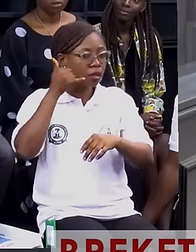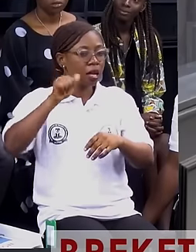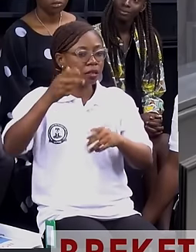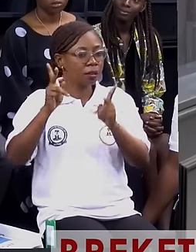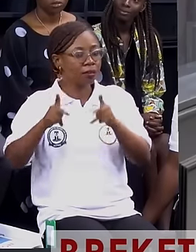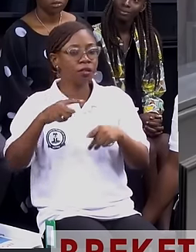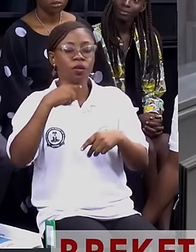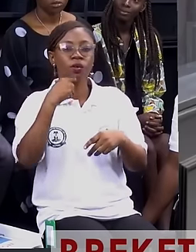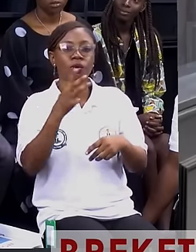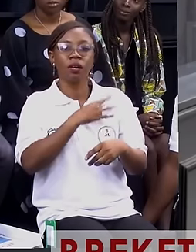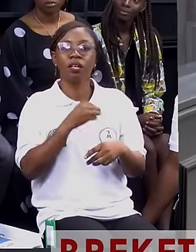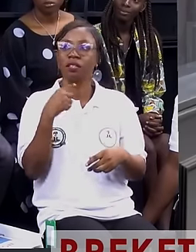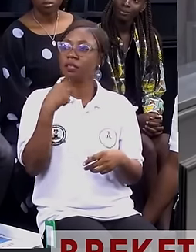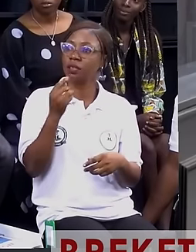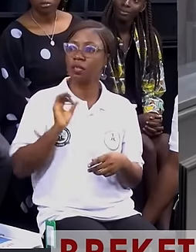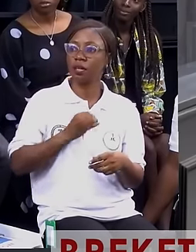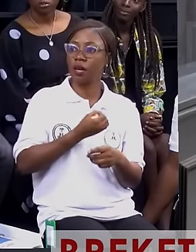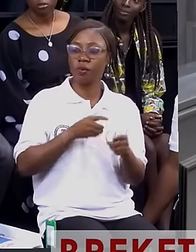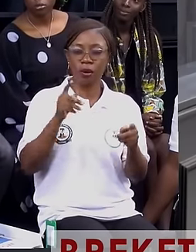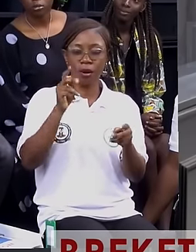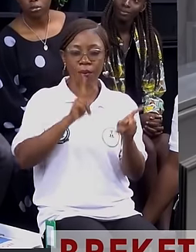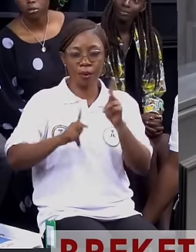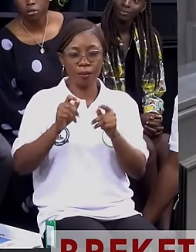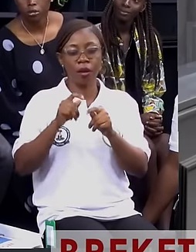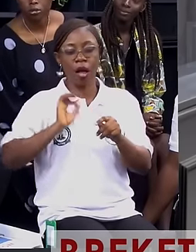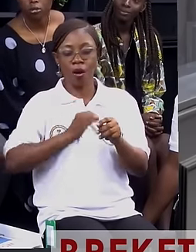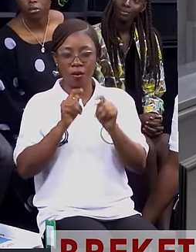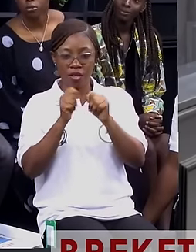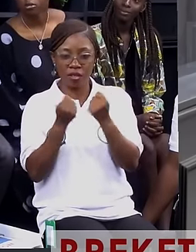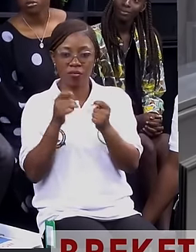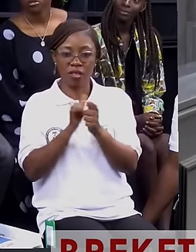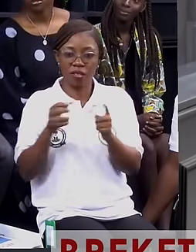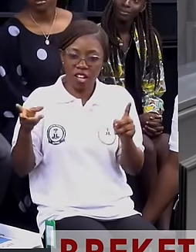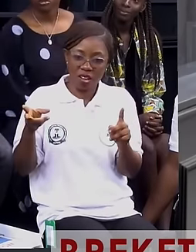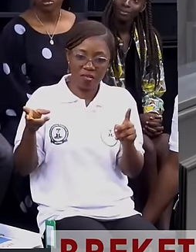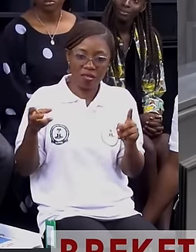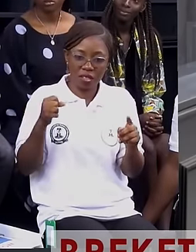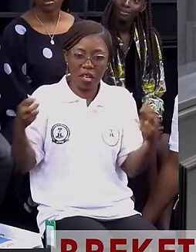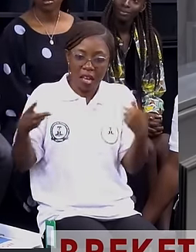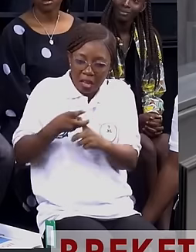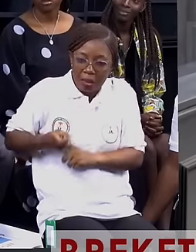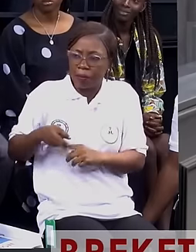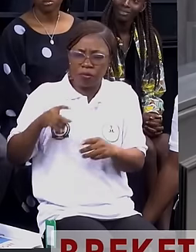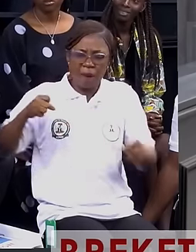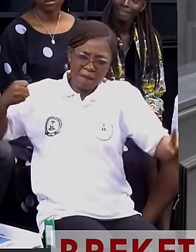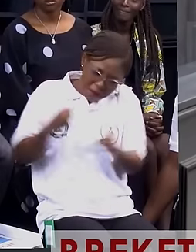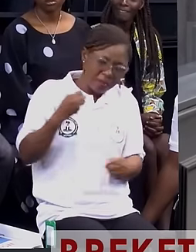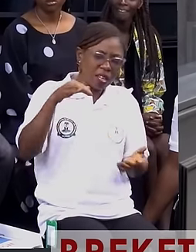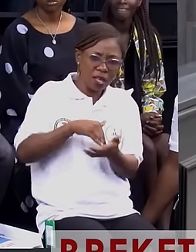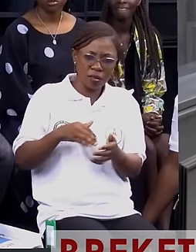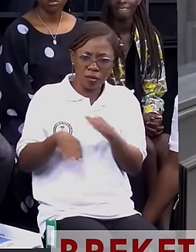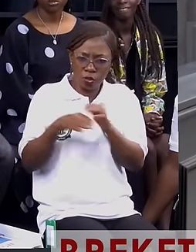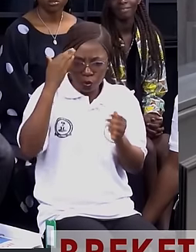and tell the team that have been kidnapped. I even asked them, what should I tell them? They beat me again. You don't know what to tell them that you are